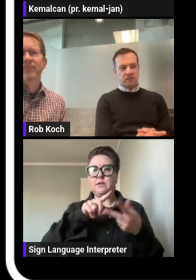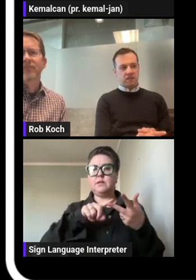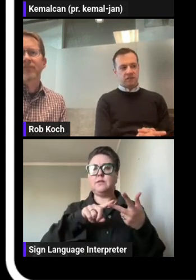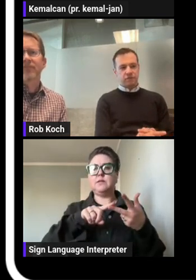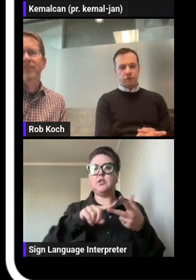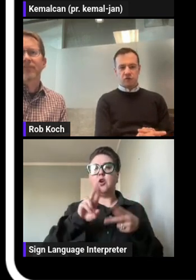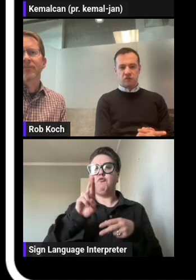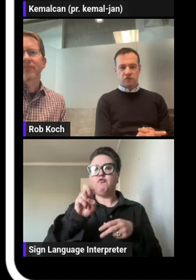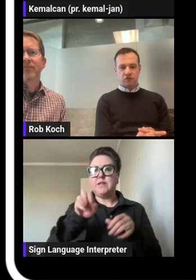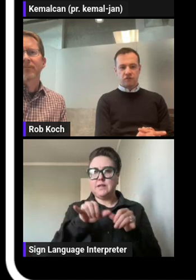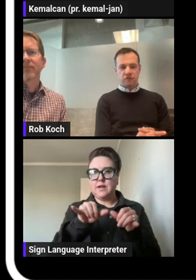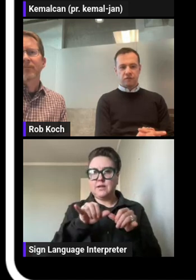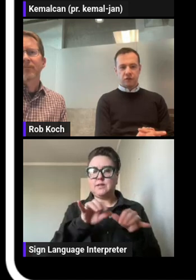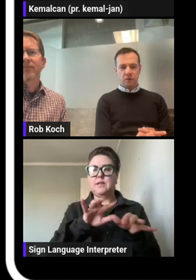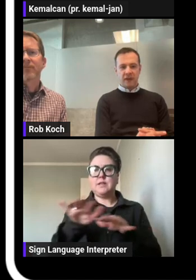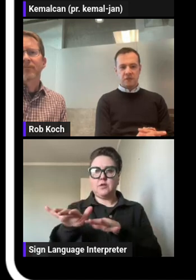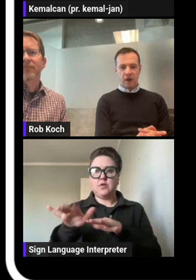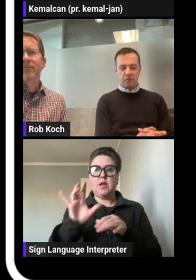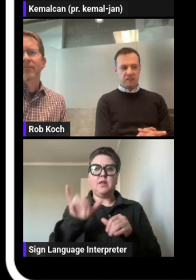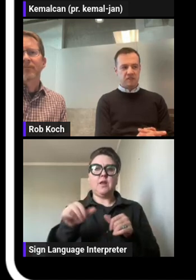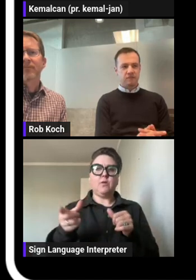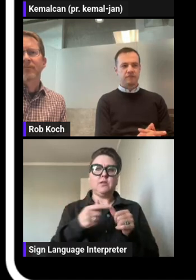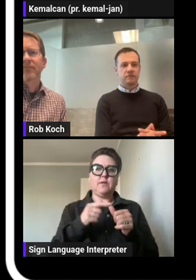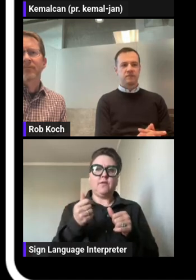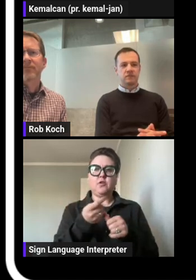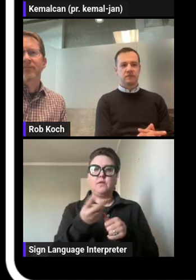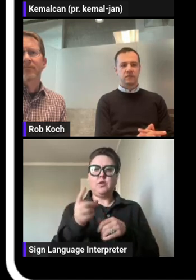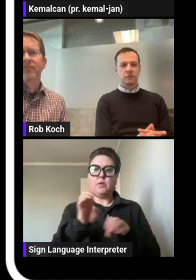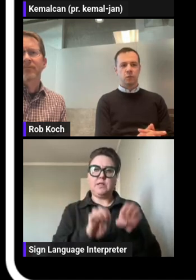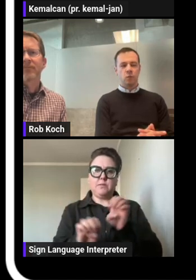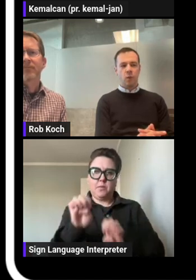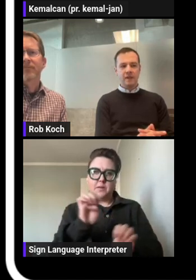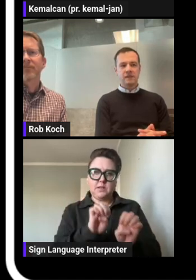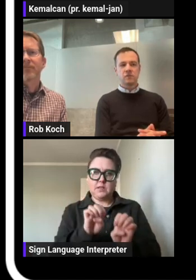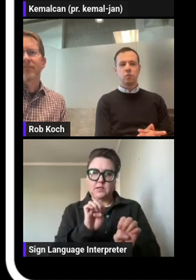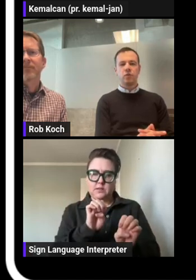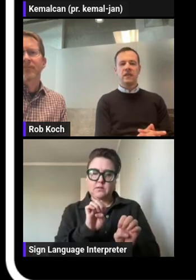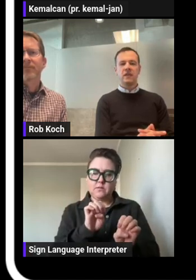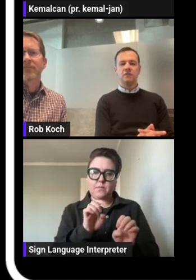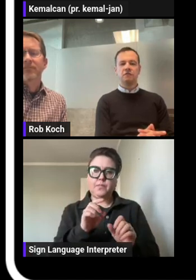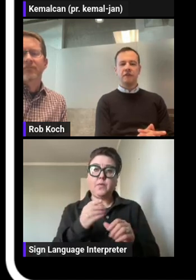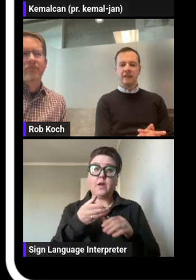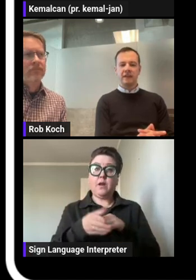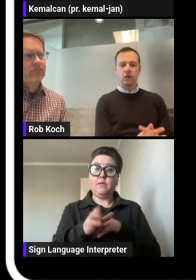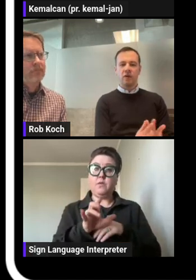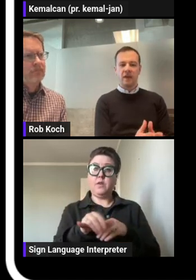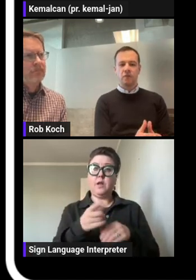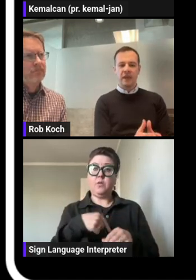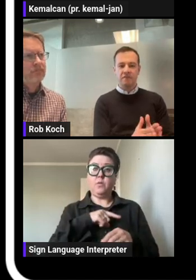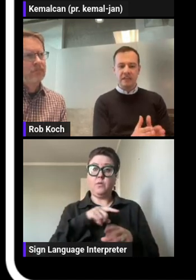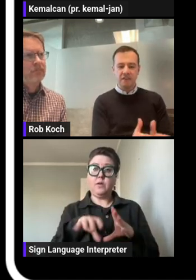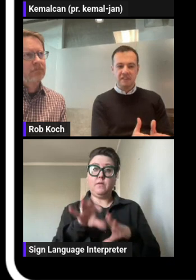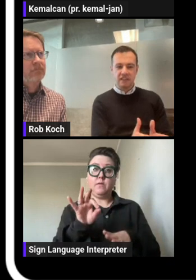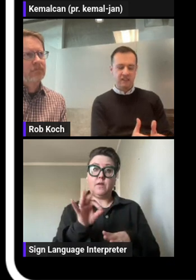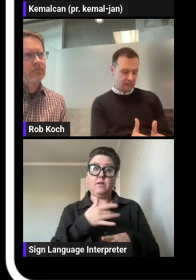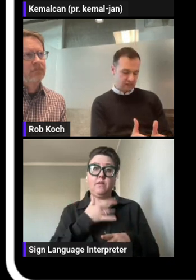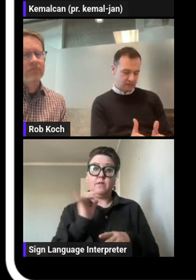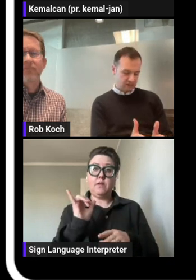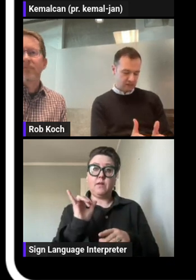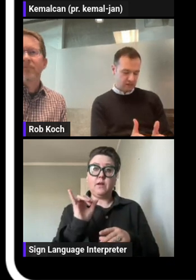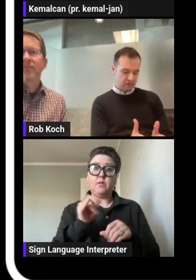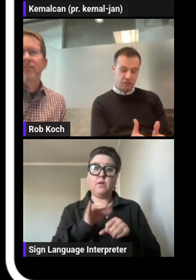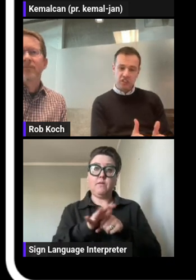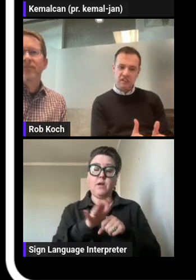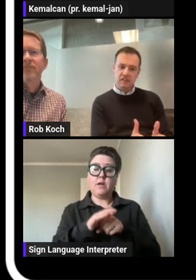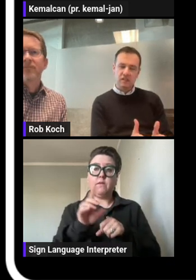was the first few experiments. Once we felt like, okay, we have enough data